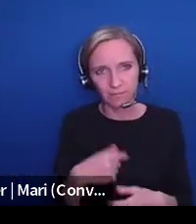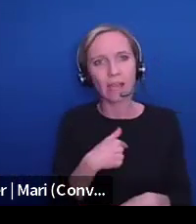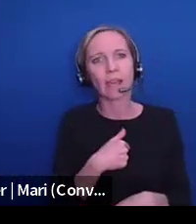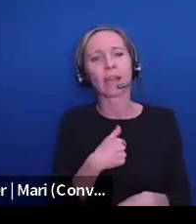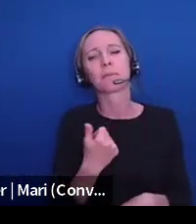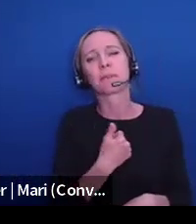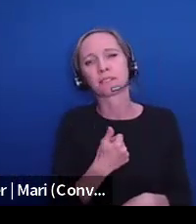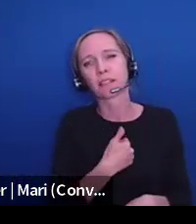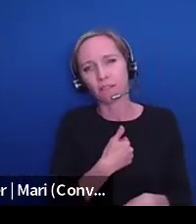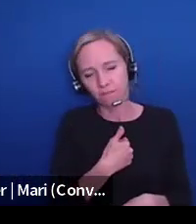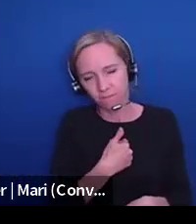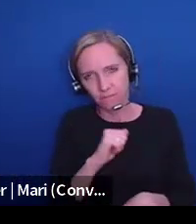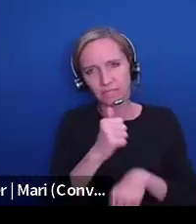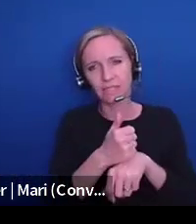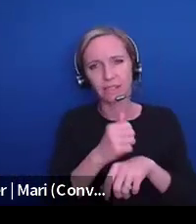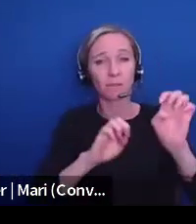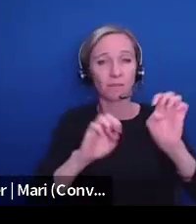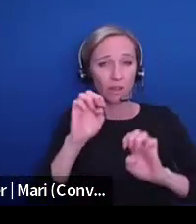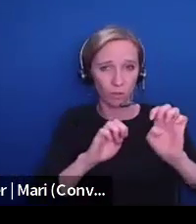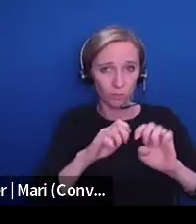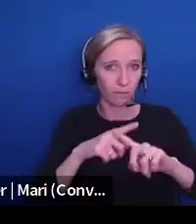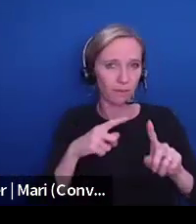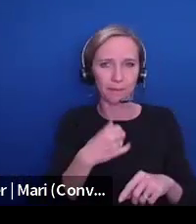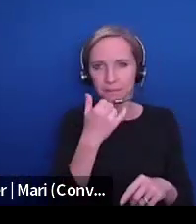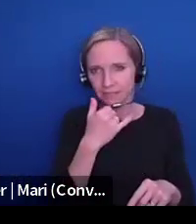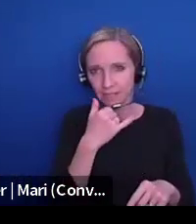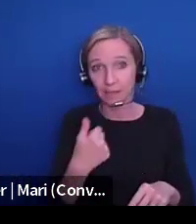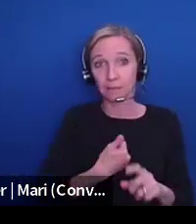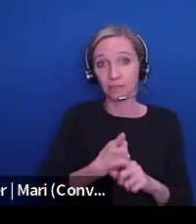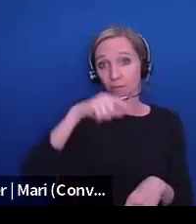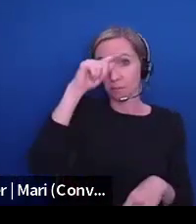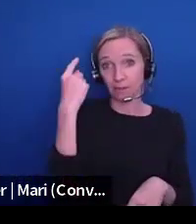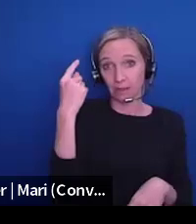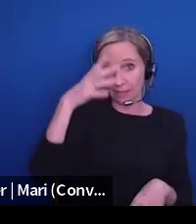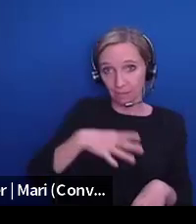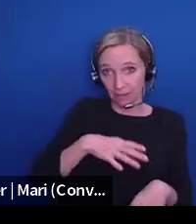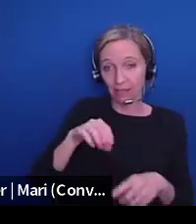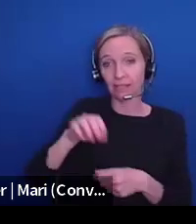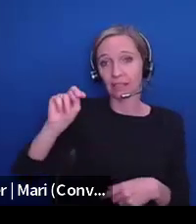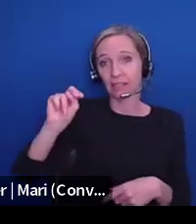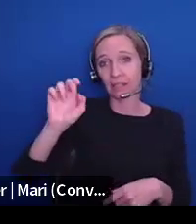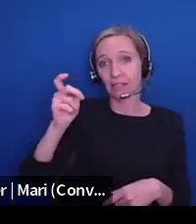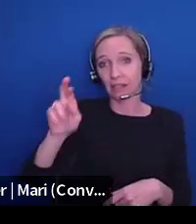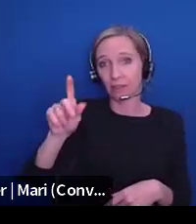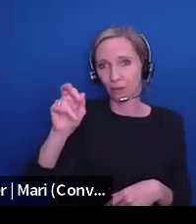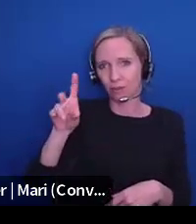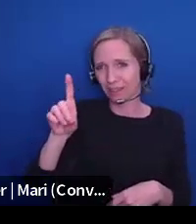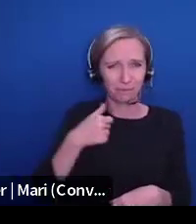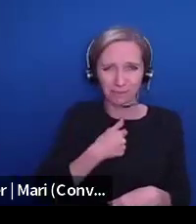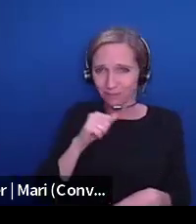made a evaluation mistake because I'm a black man in the Netherlands and I'm not even